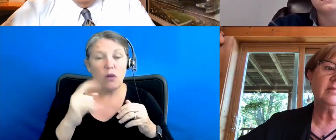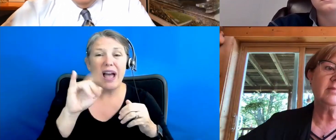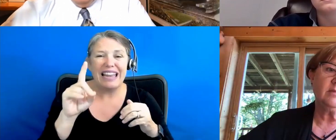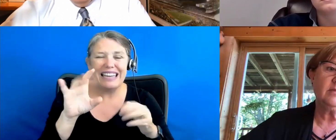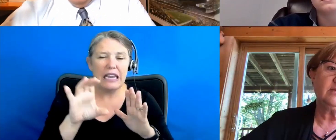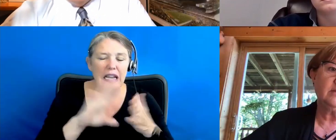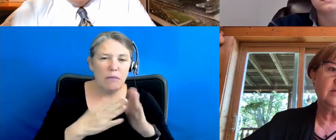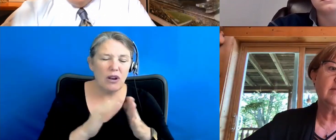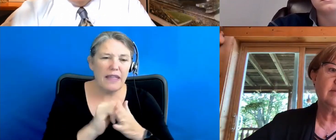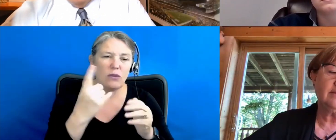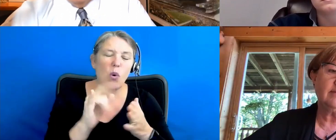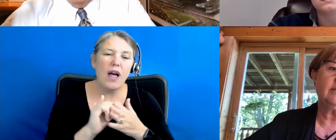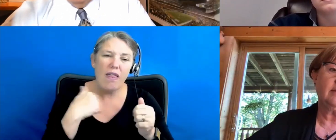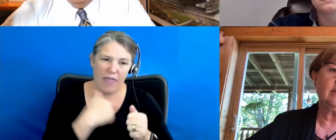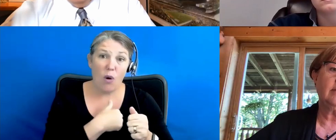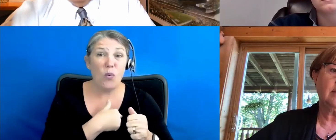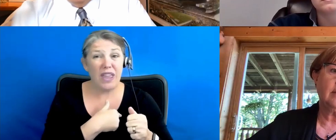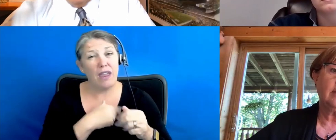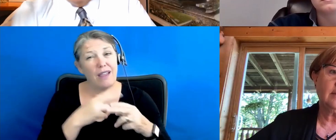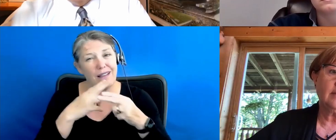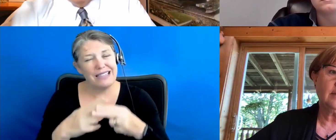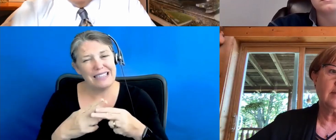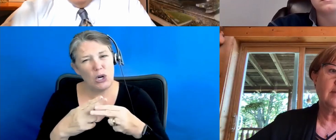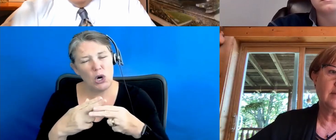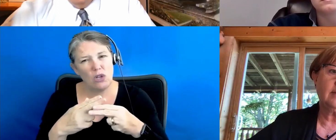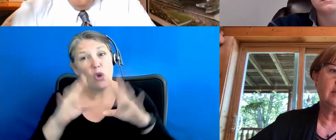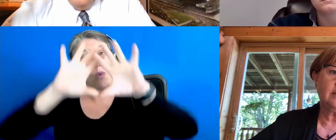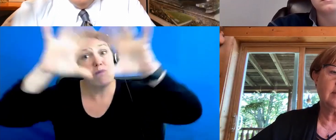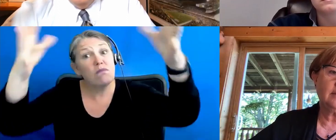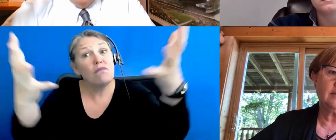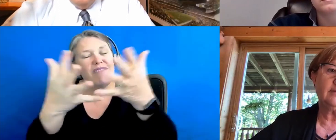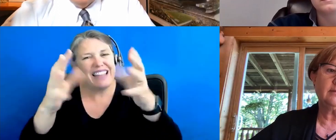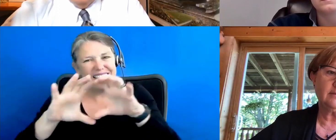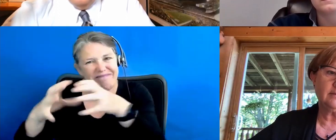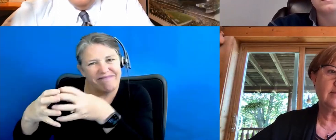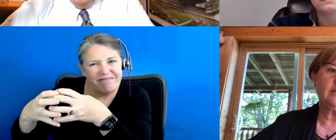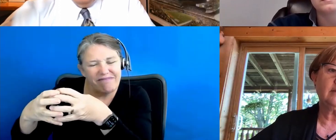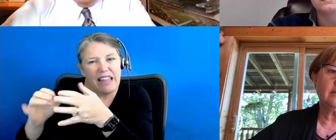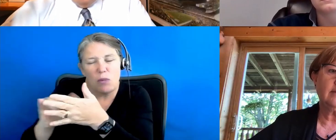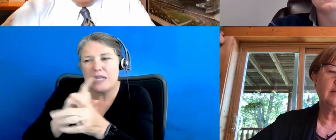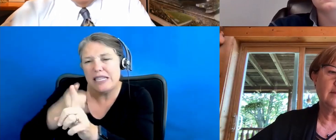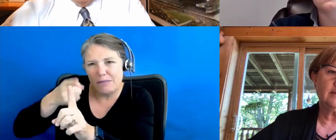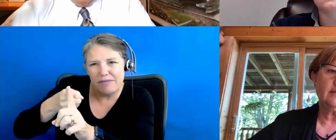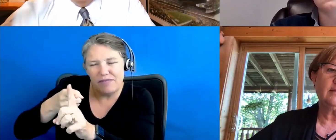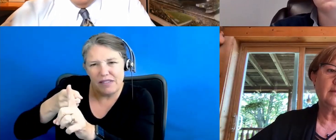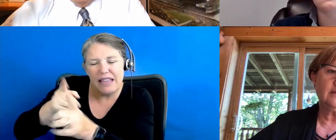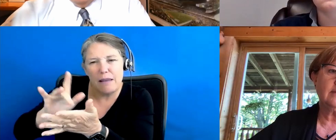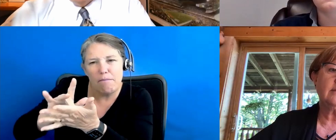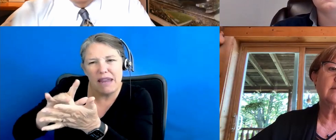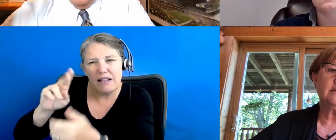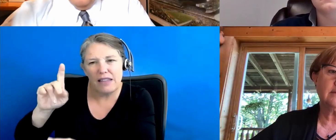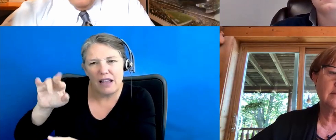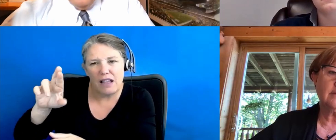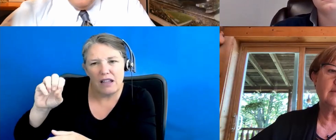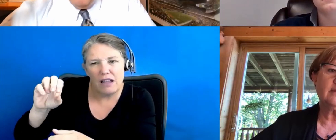as being a subset of the broader disability community that really needs to be designated as a medically underserved